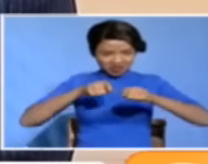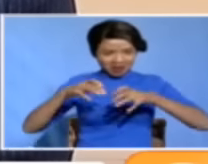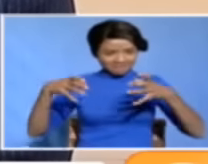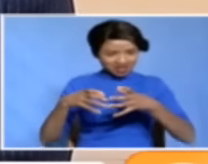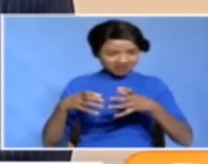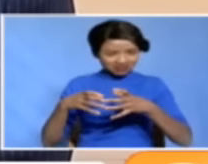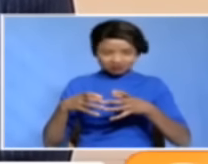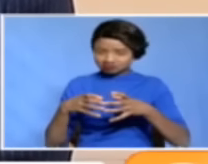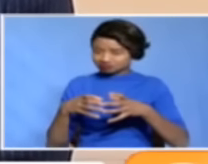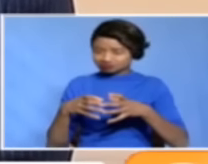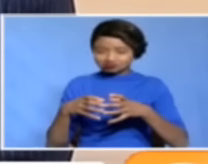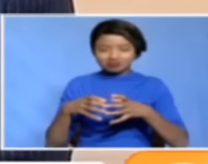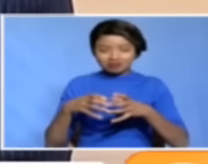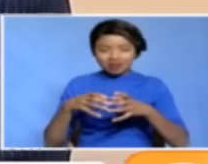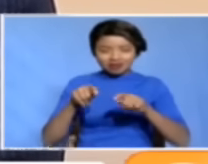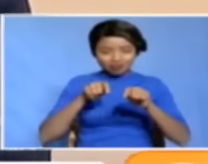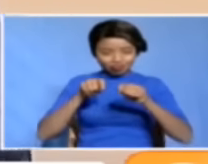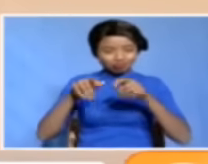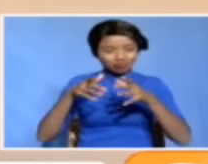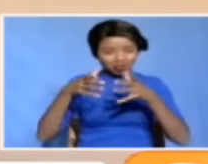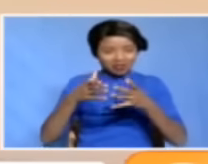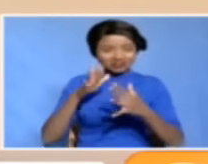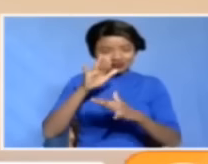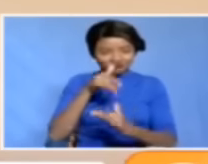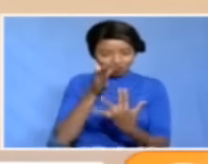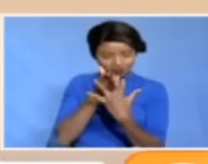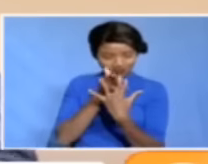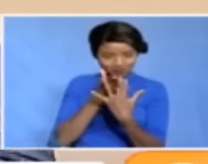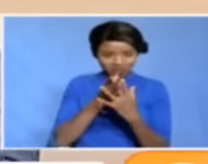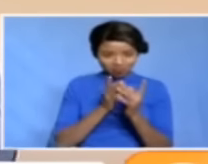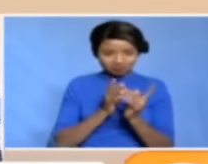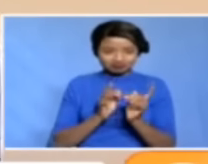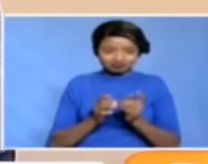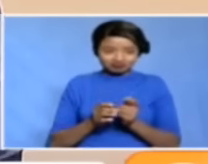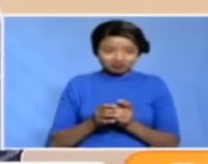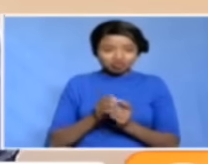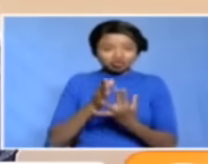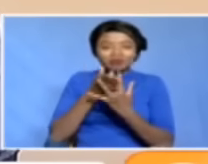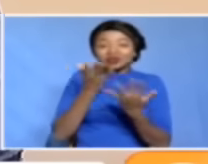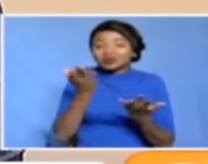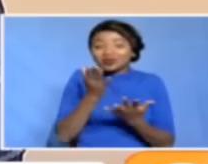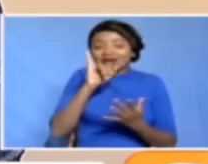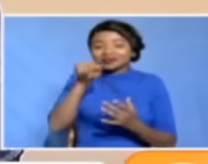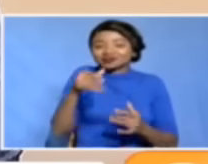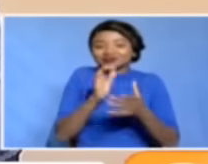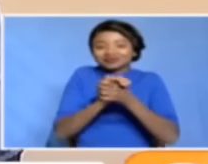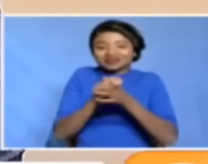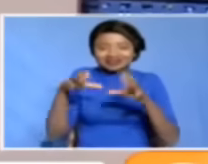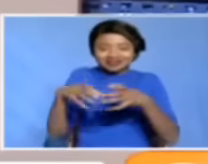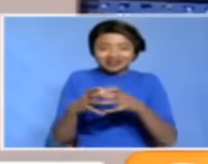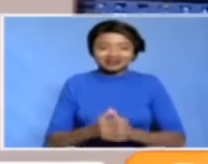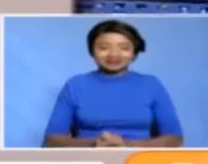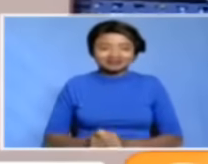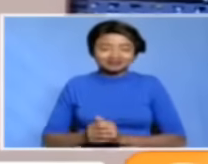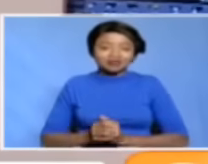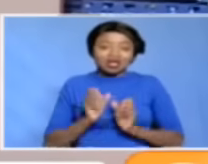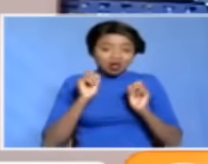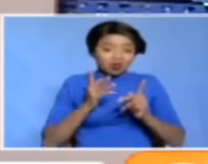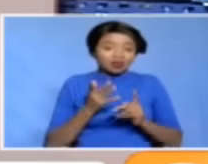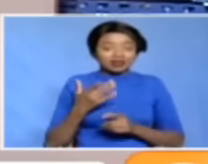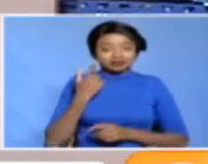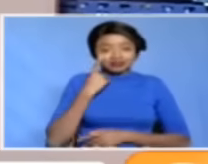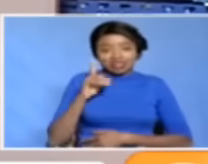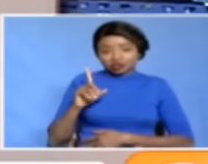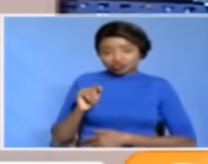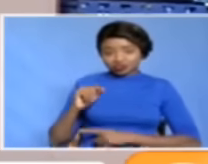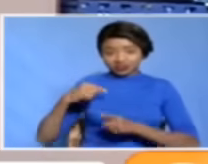I run the party from the middle. And the middle is the Jubilee Party. All right, still in Mombasa, there's tweets